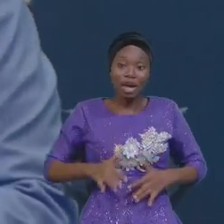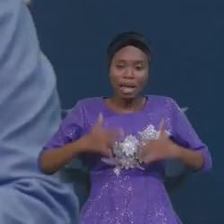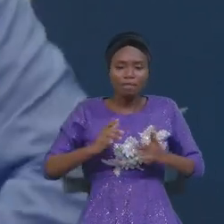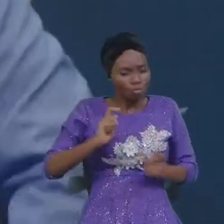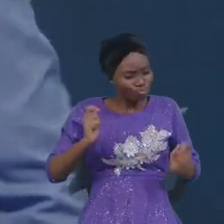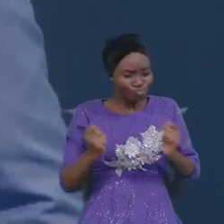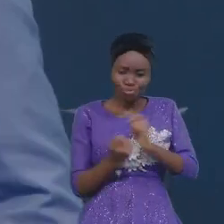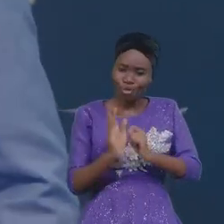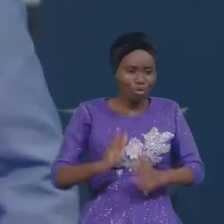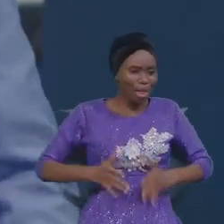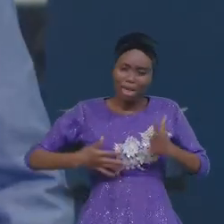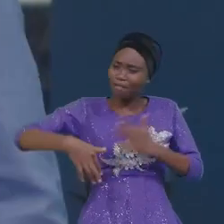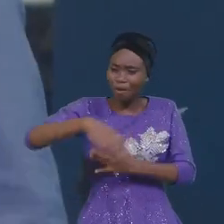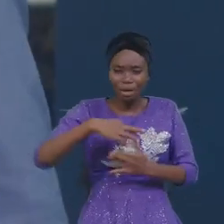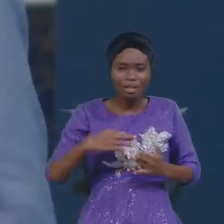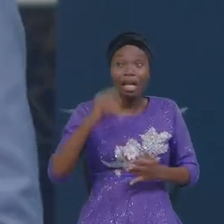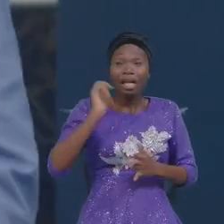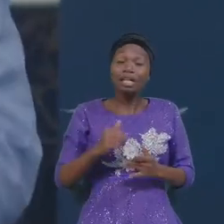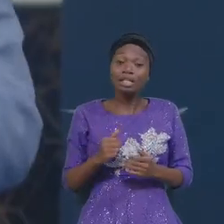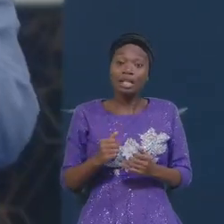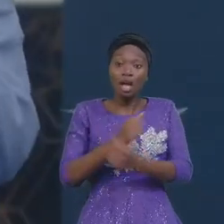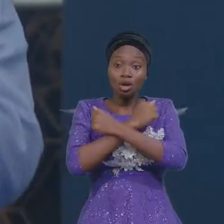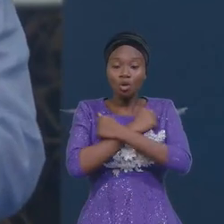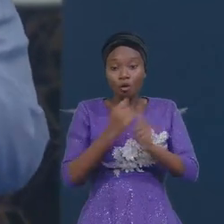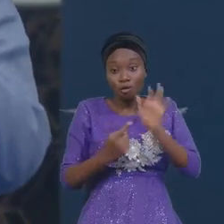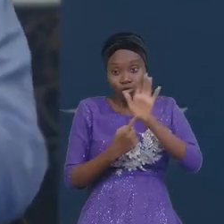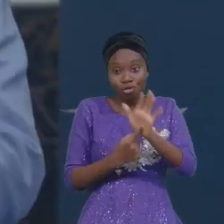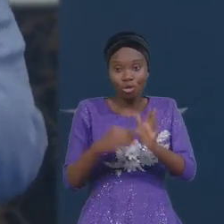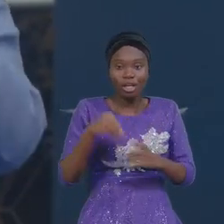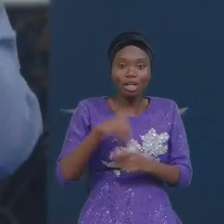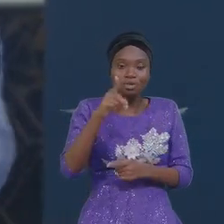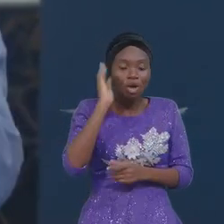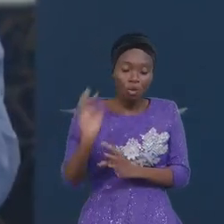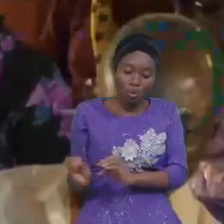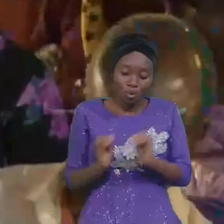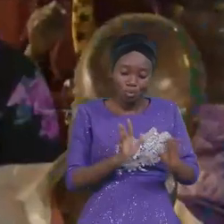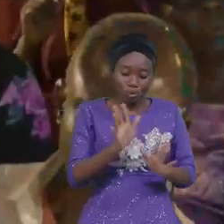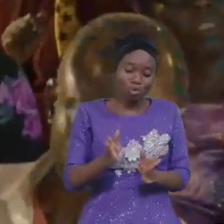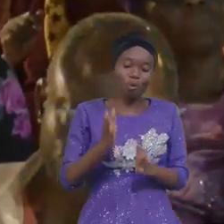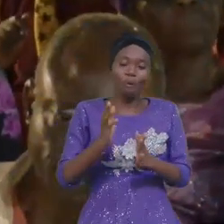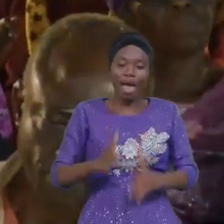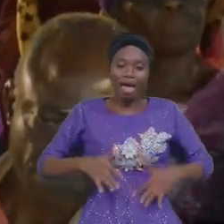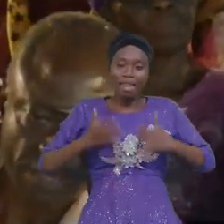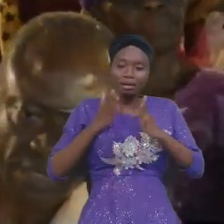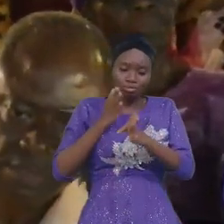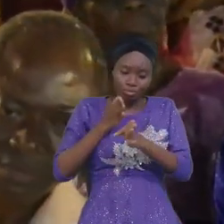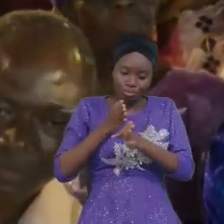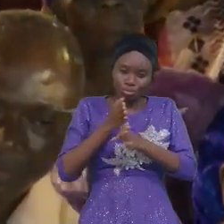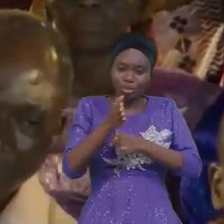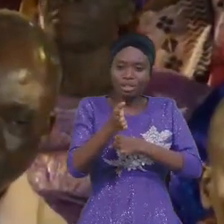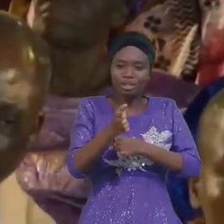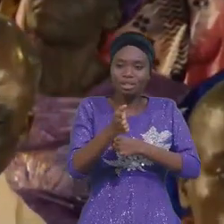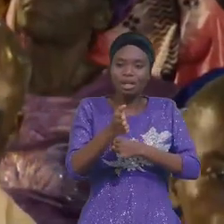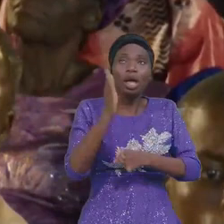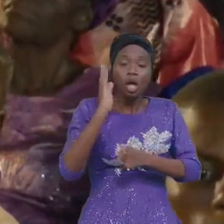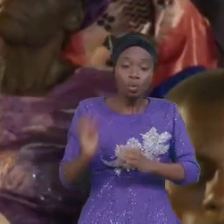life around. His love manifested in you will put your life straight. Will put your